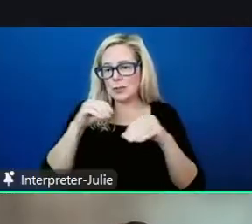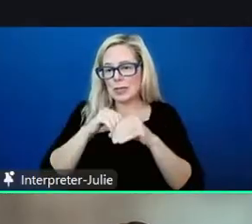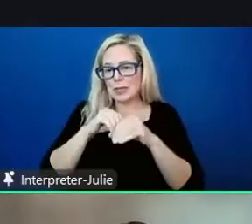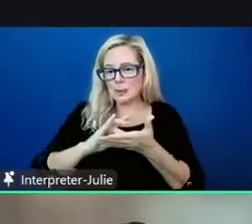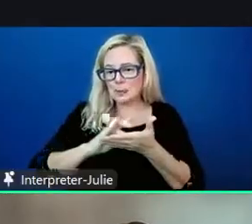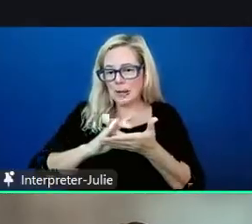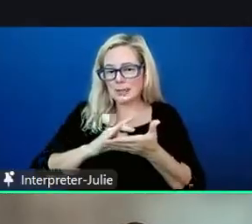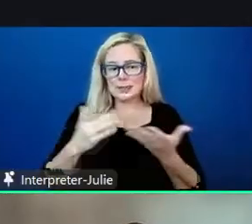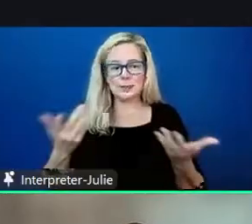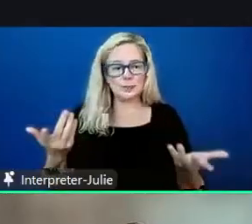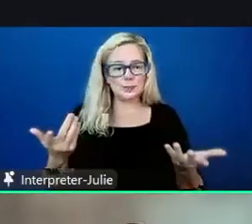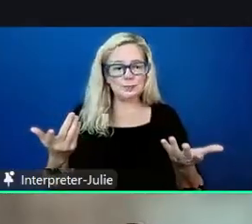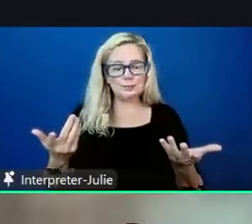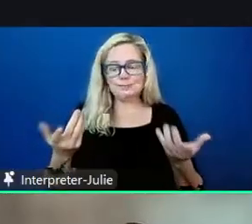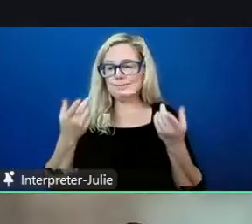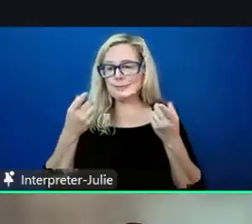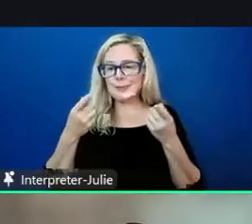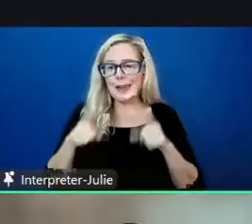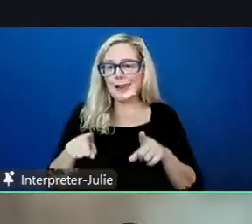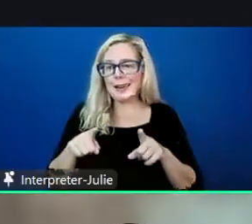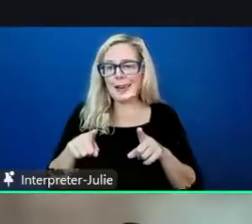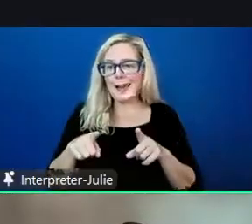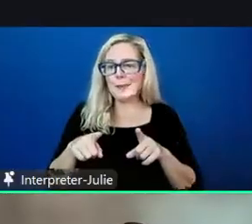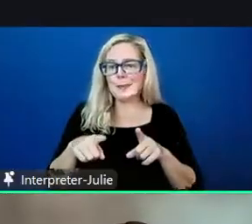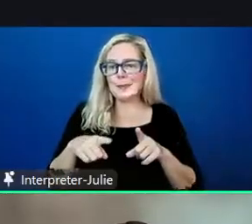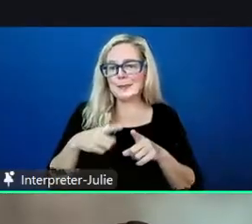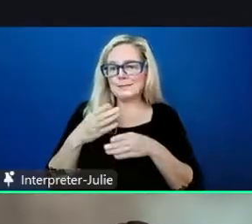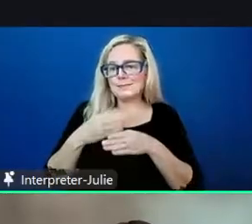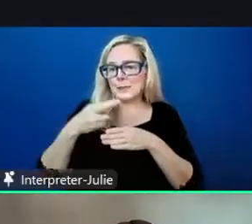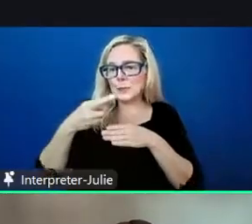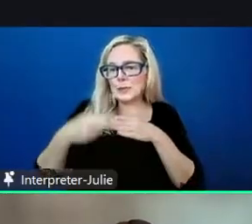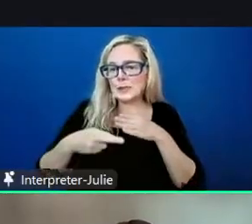retention, and ultimately who makes it through medical training.